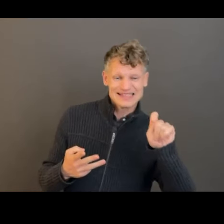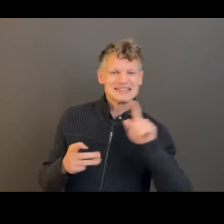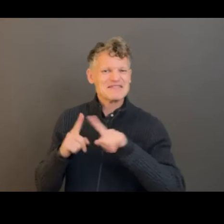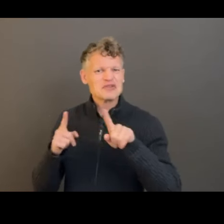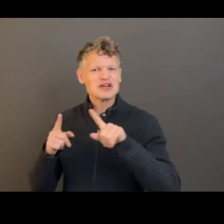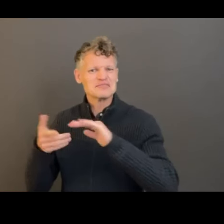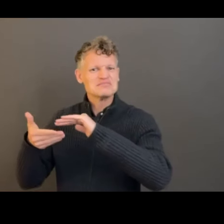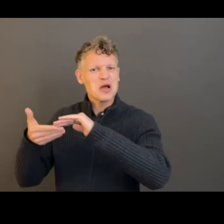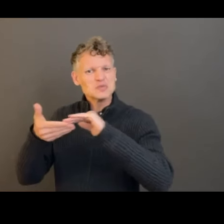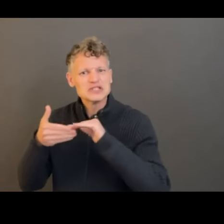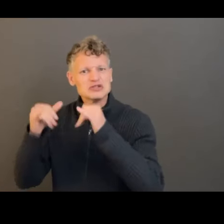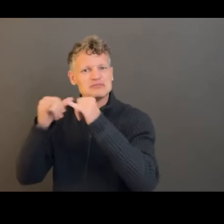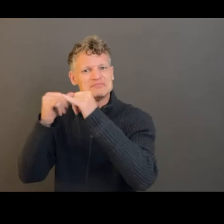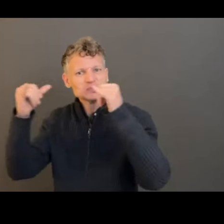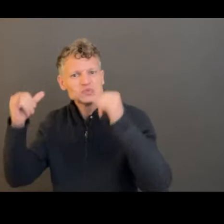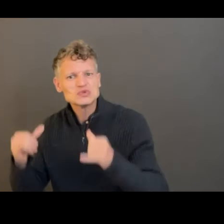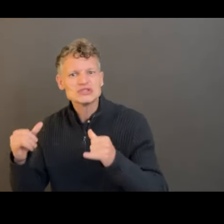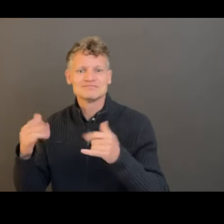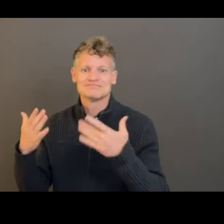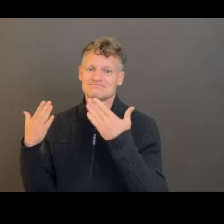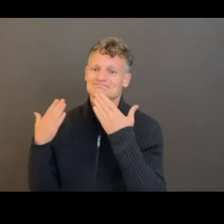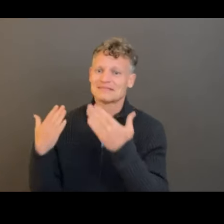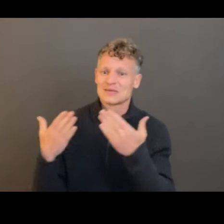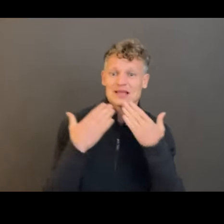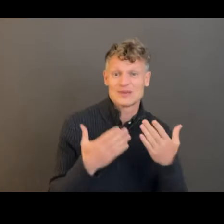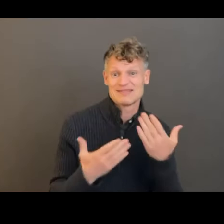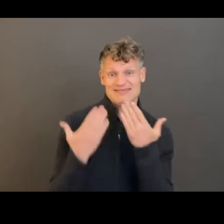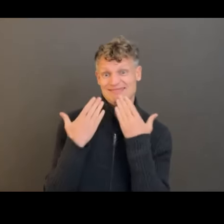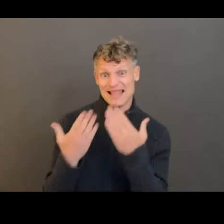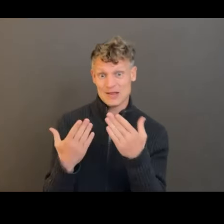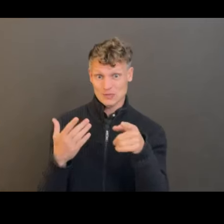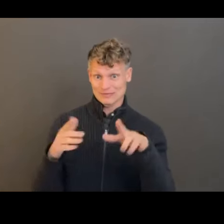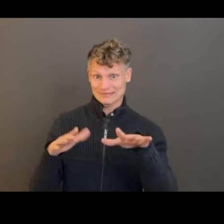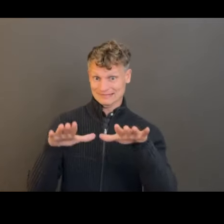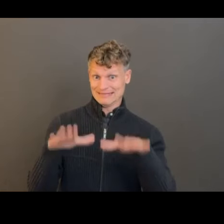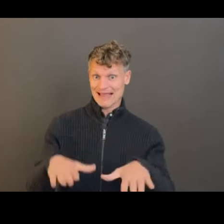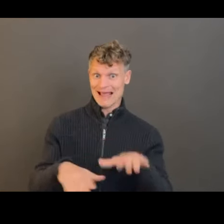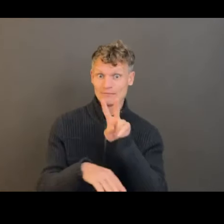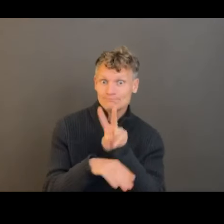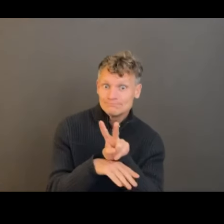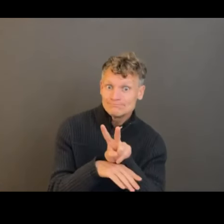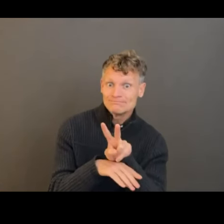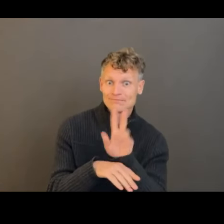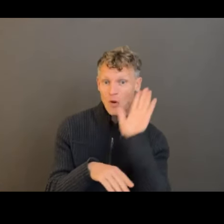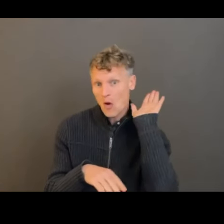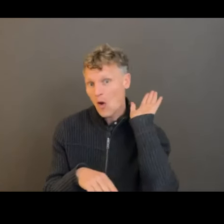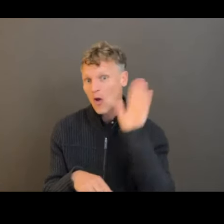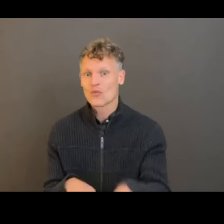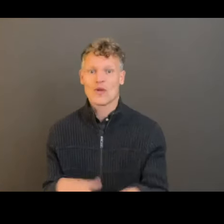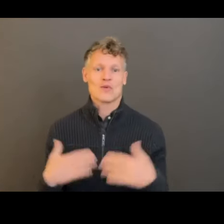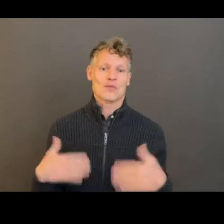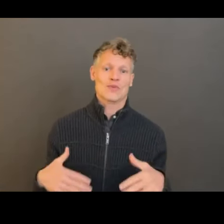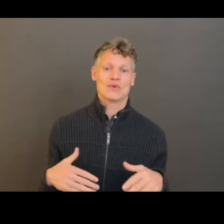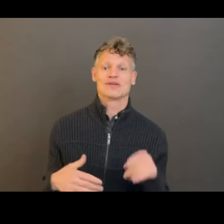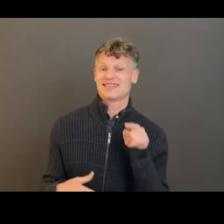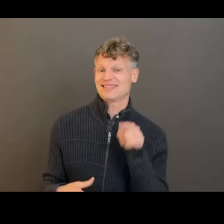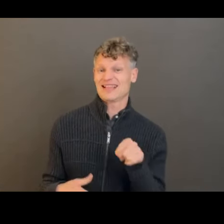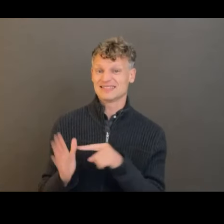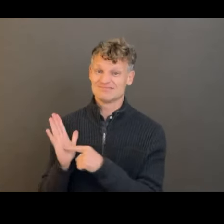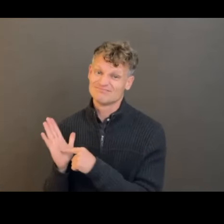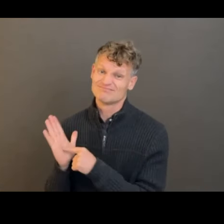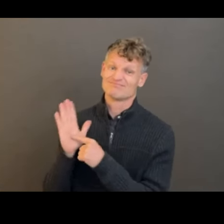session. This webinar has underscored the importance of addressing social determinants as part of the comprehensive disease elimination